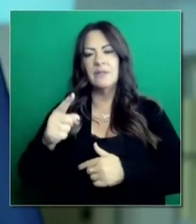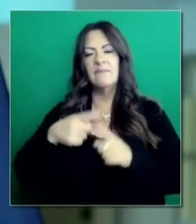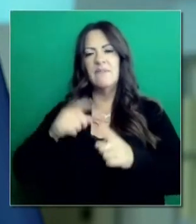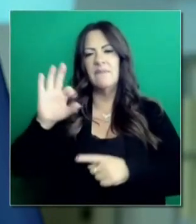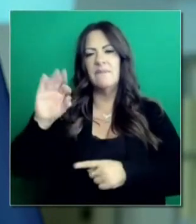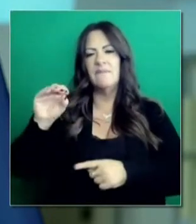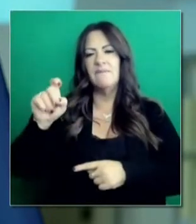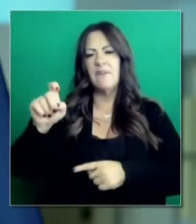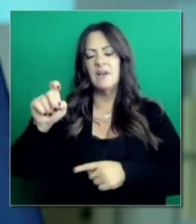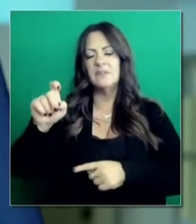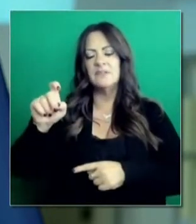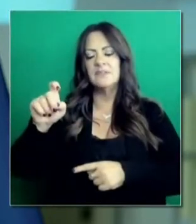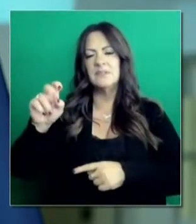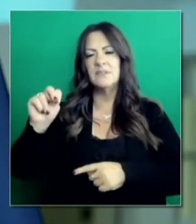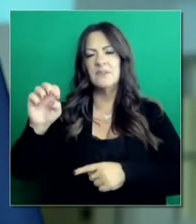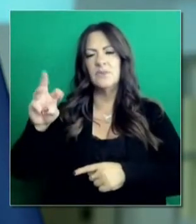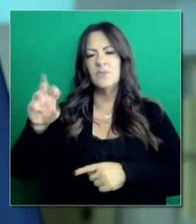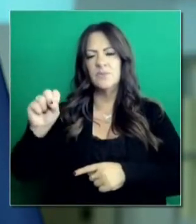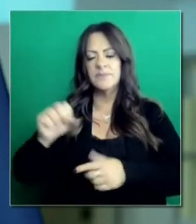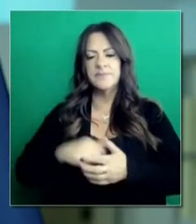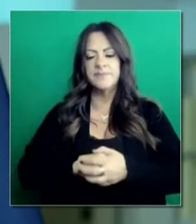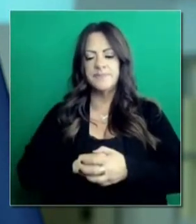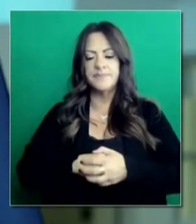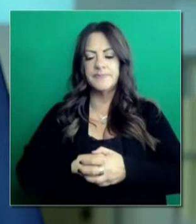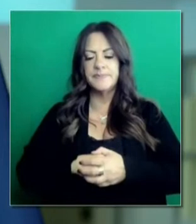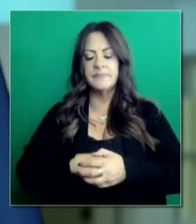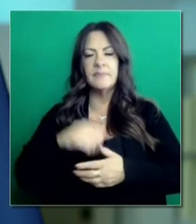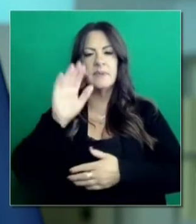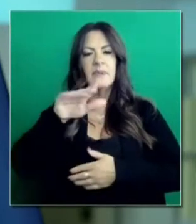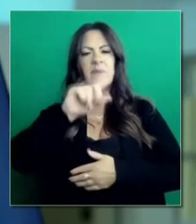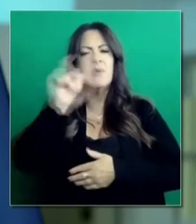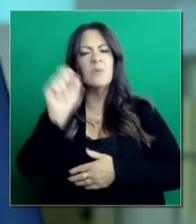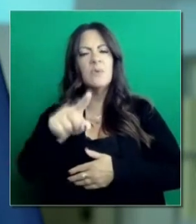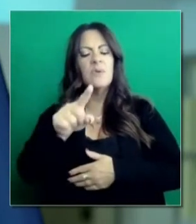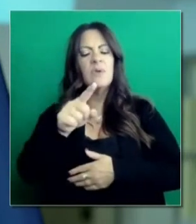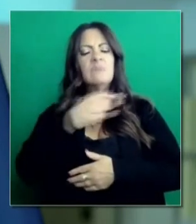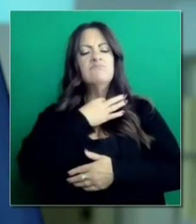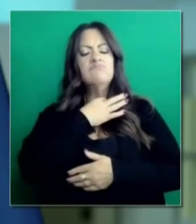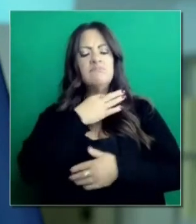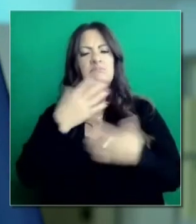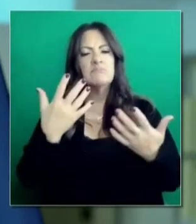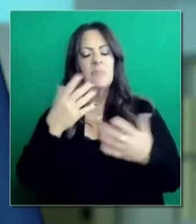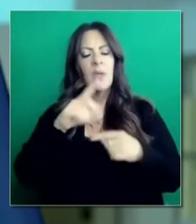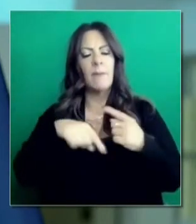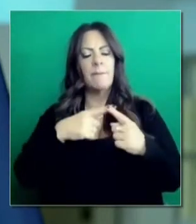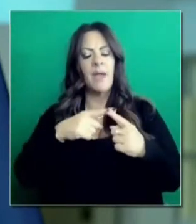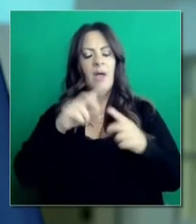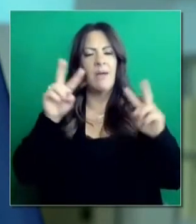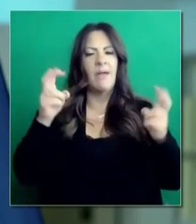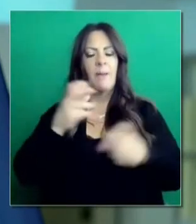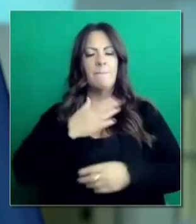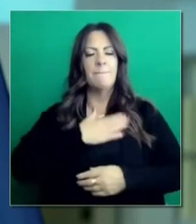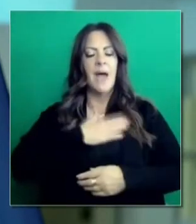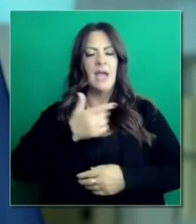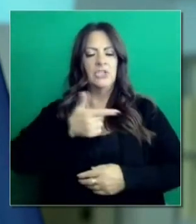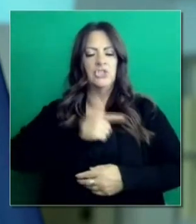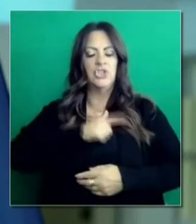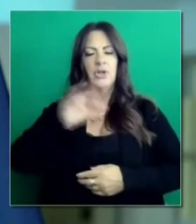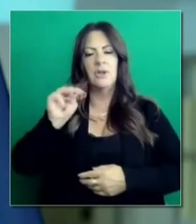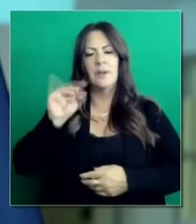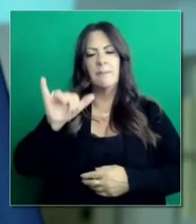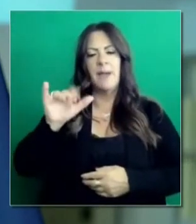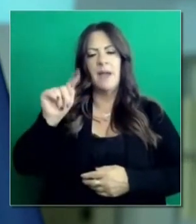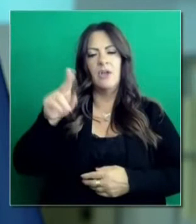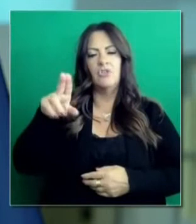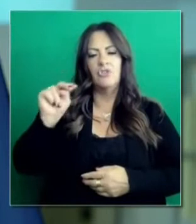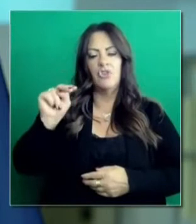Thank you, Governor. First, an informational question about the My Turn app. Is that something that people in Los Angeles and